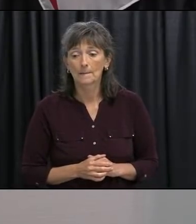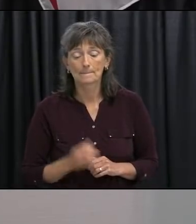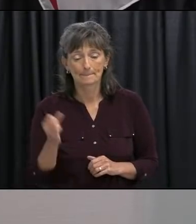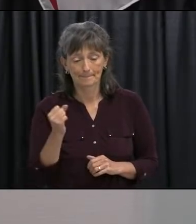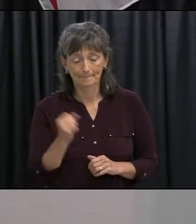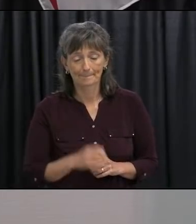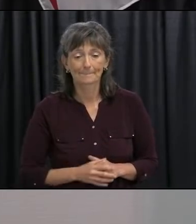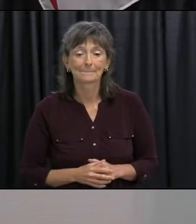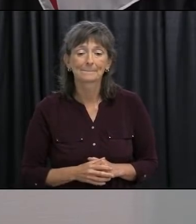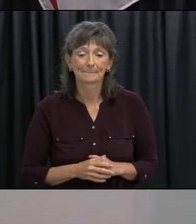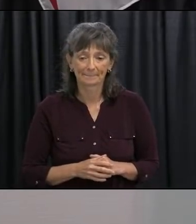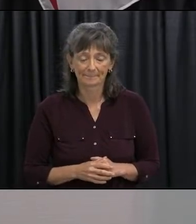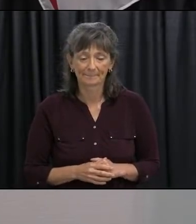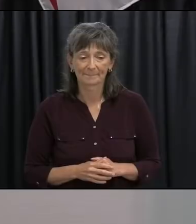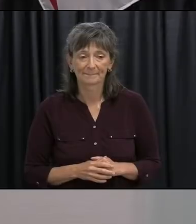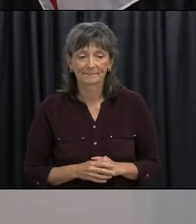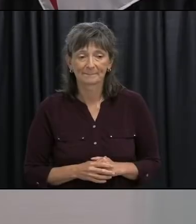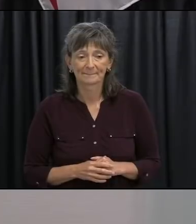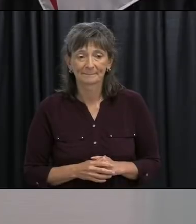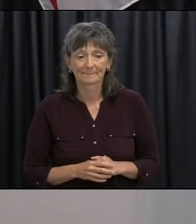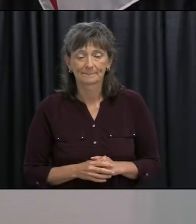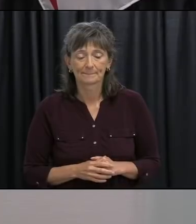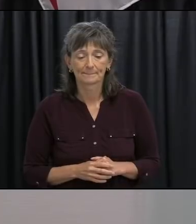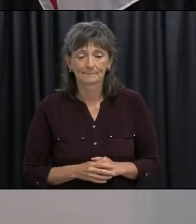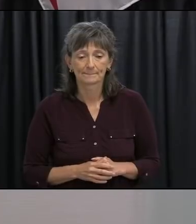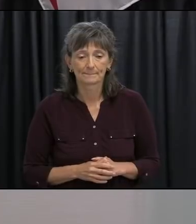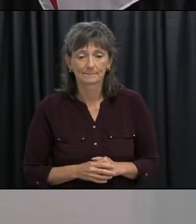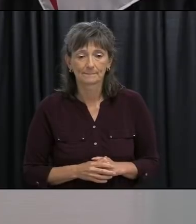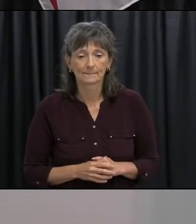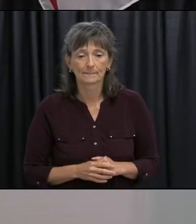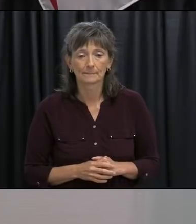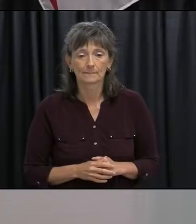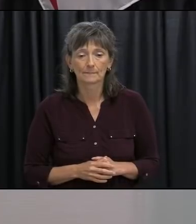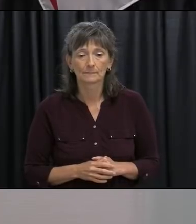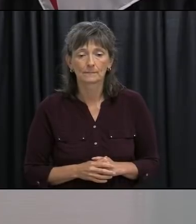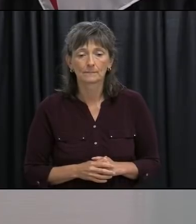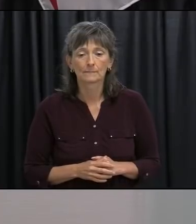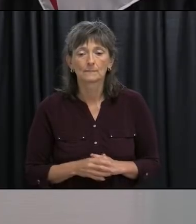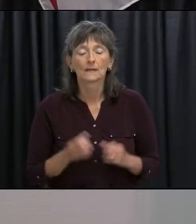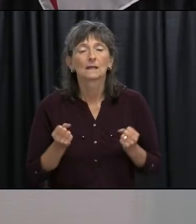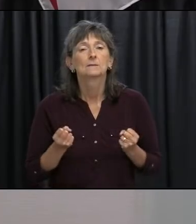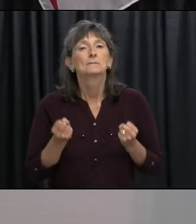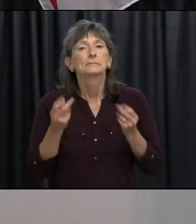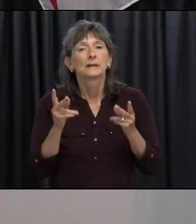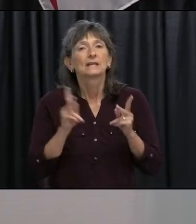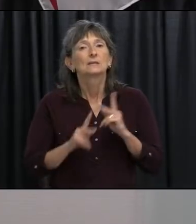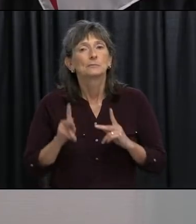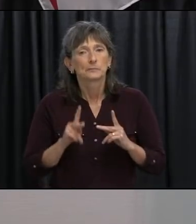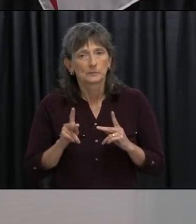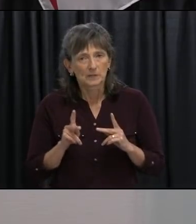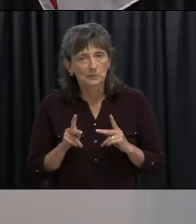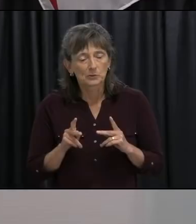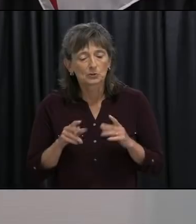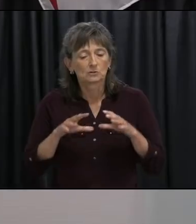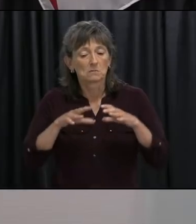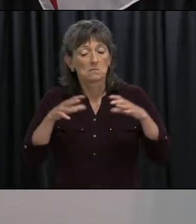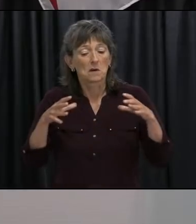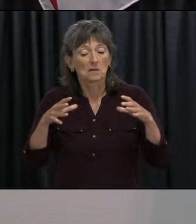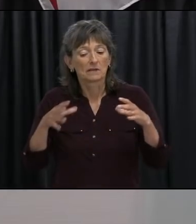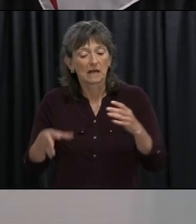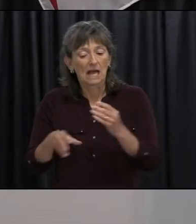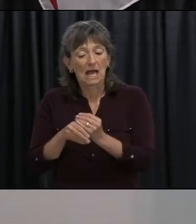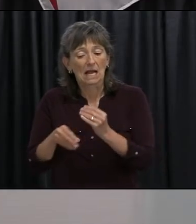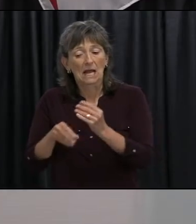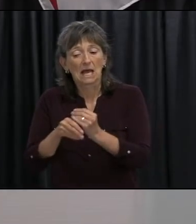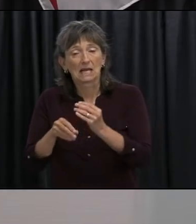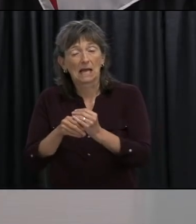Yes, you do. Okay, thank you. We know that many people have expanded their bubbles quite broadly, maybe to the point